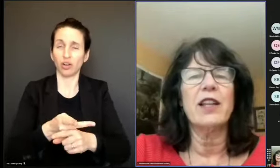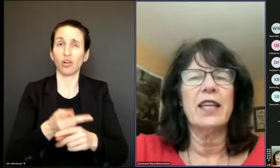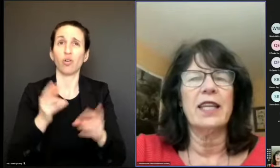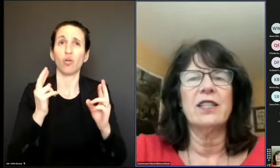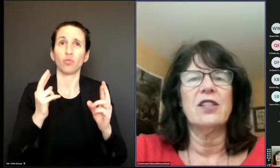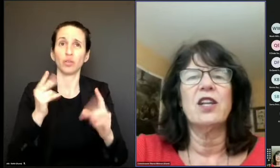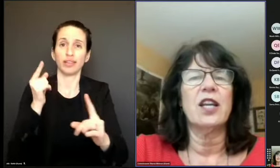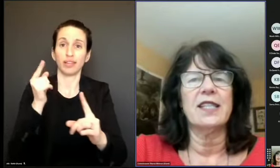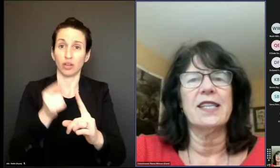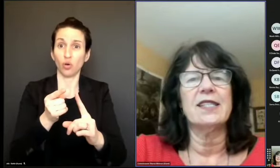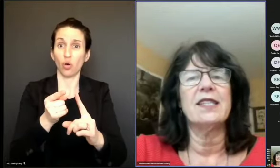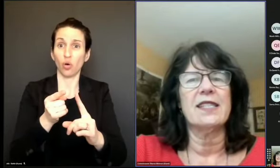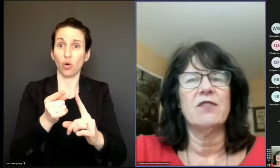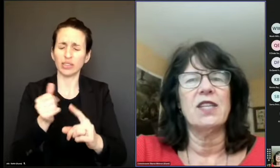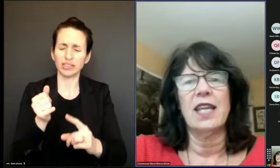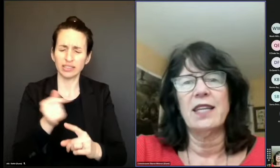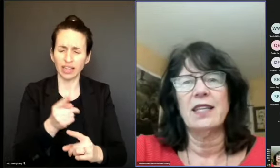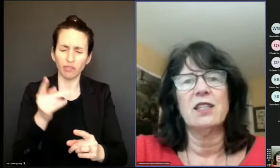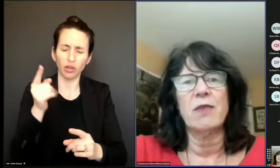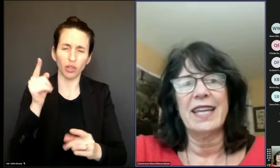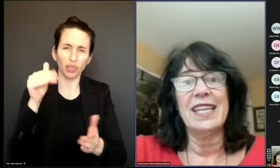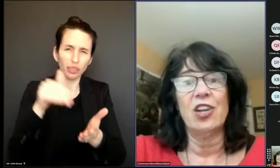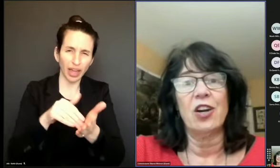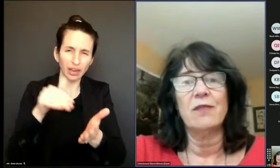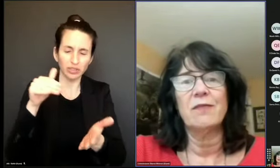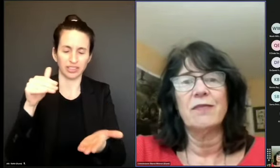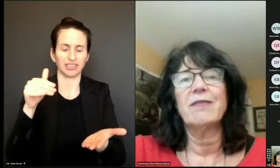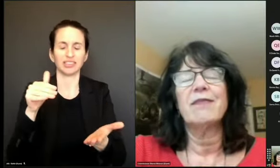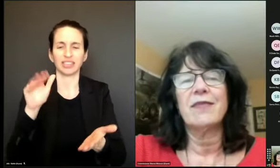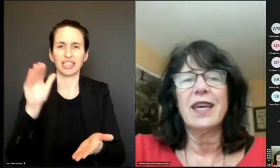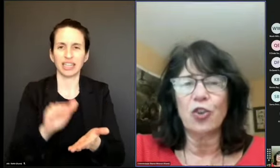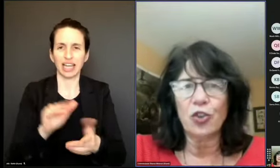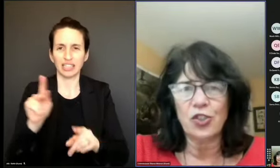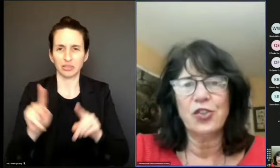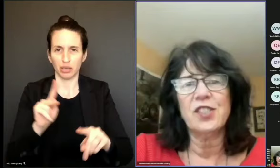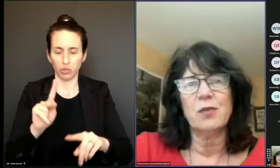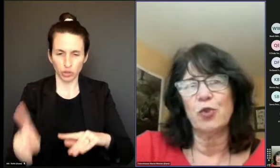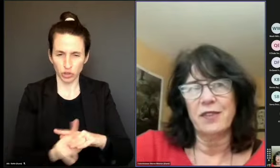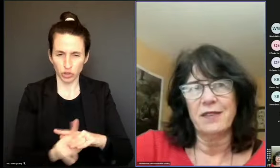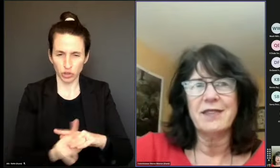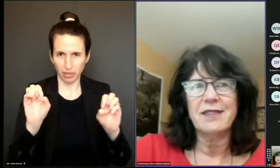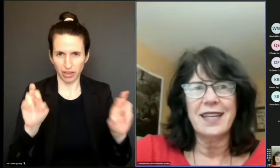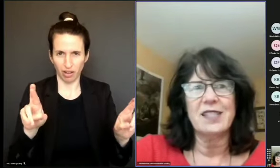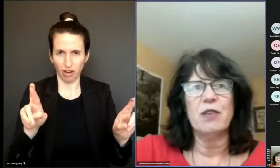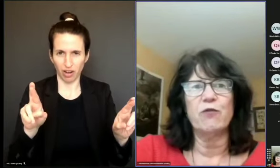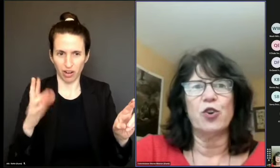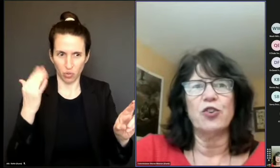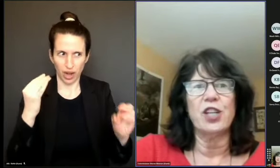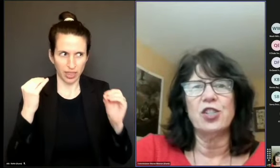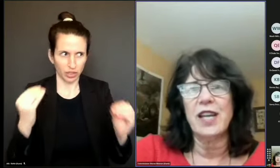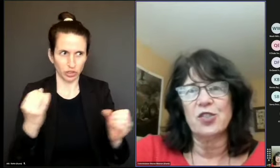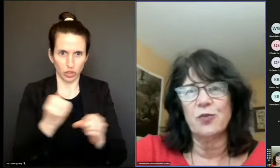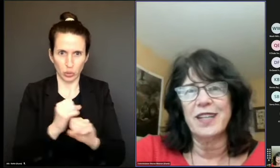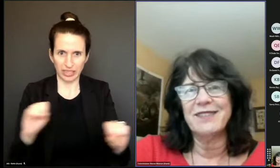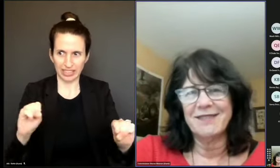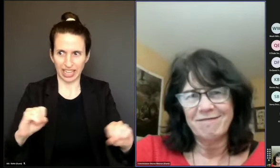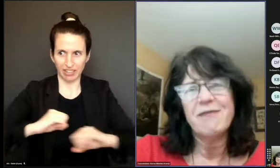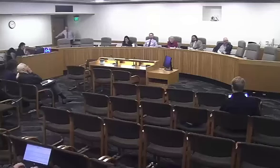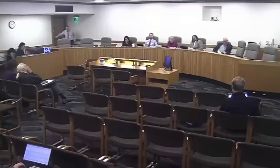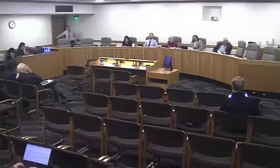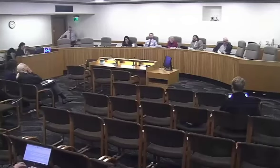people falling into the non-existent safety net into my ER. I urge you to support SB